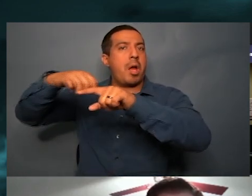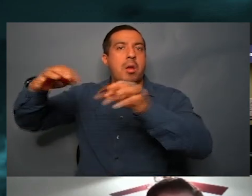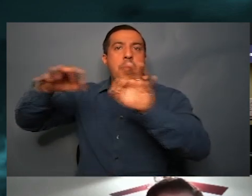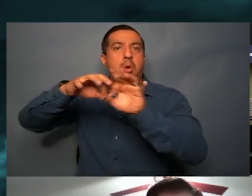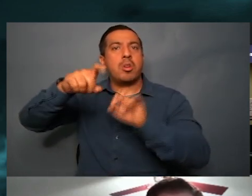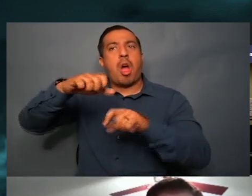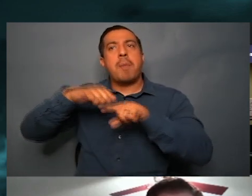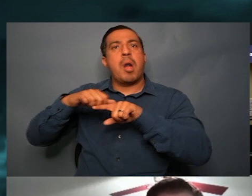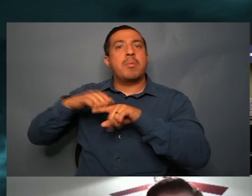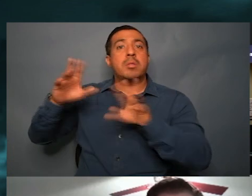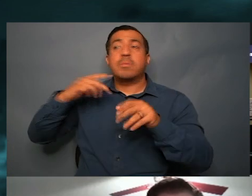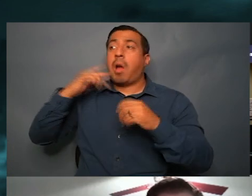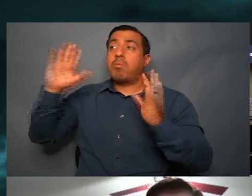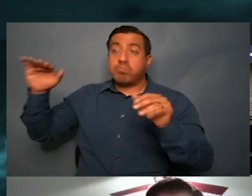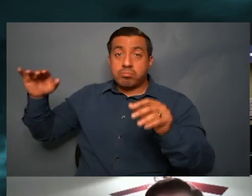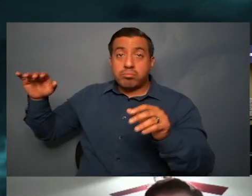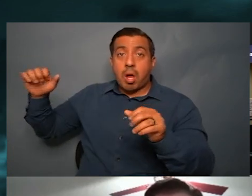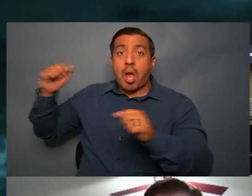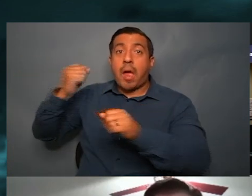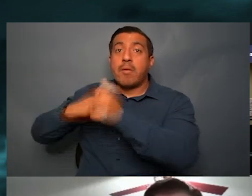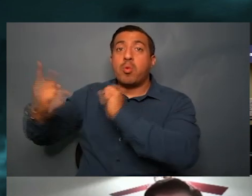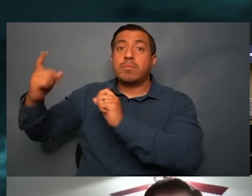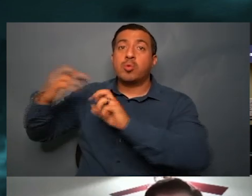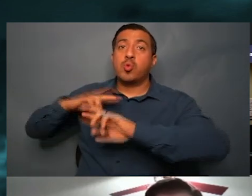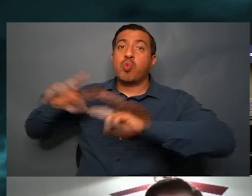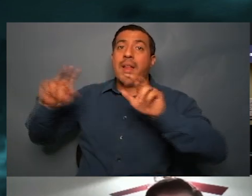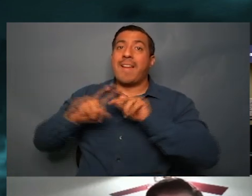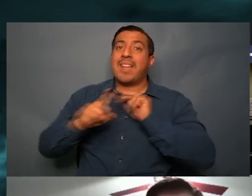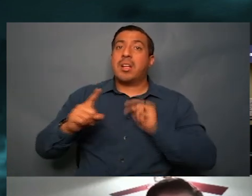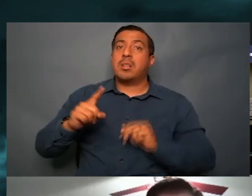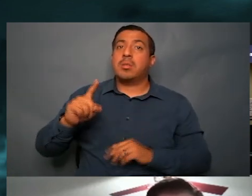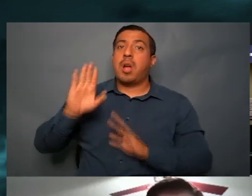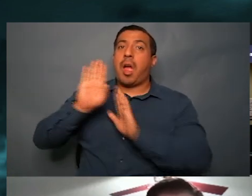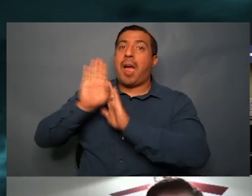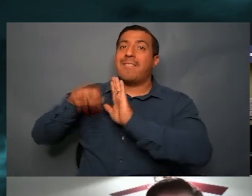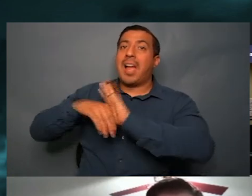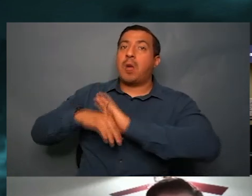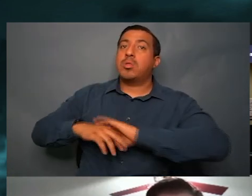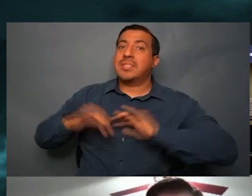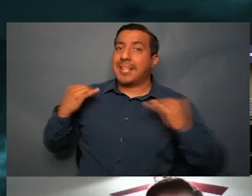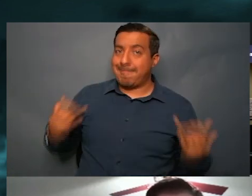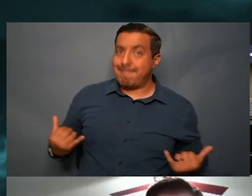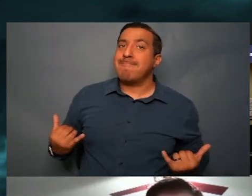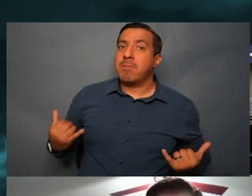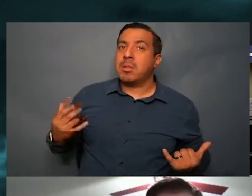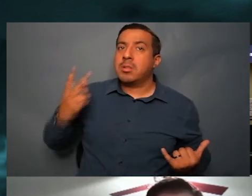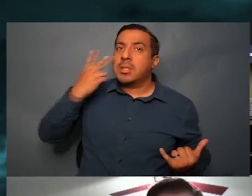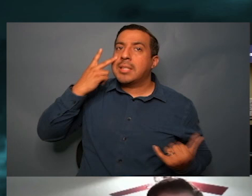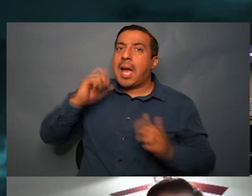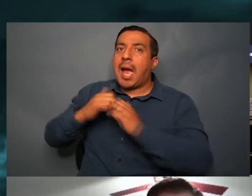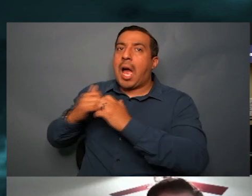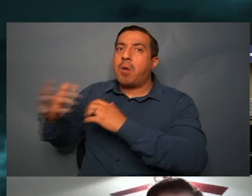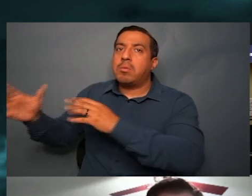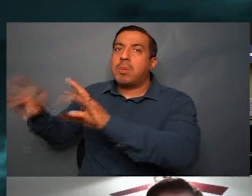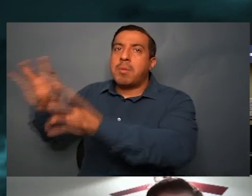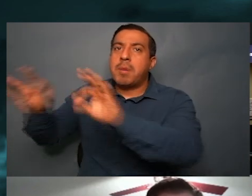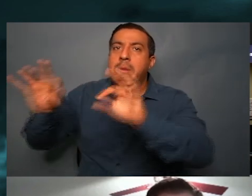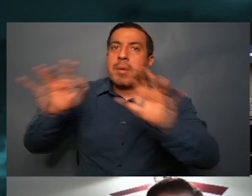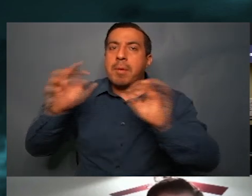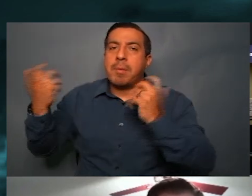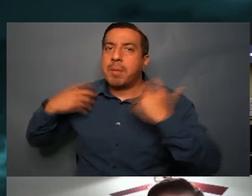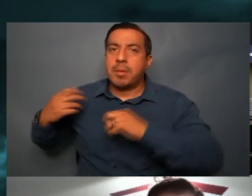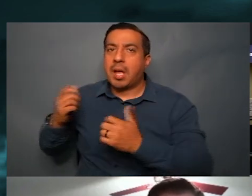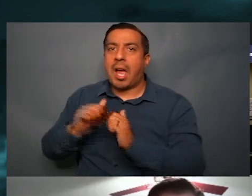Say, okay, everybody, we're evacuating in a half an hour, and see what happens. Those are the